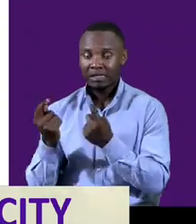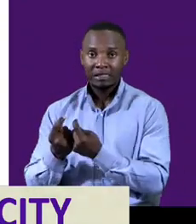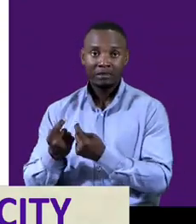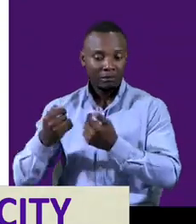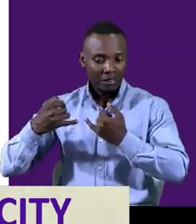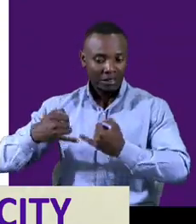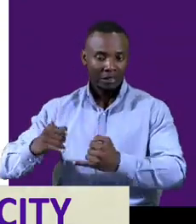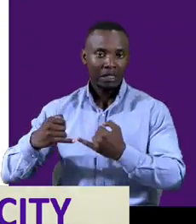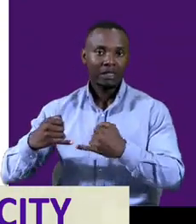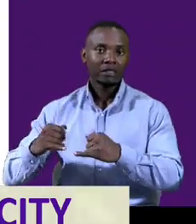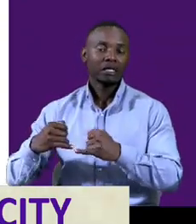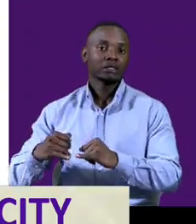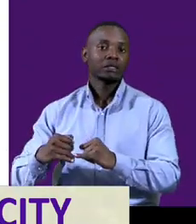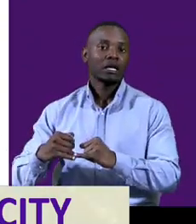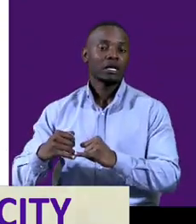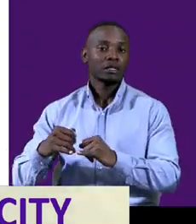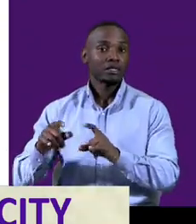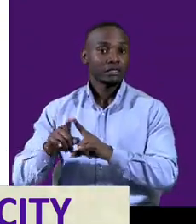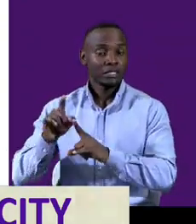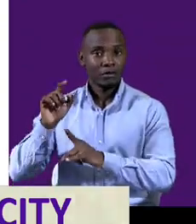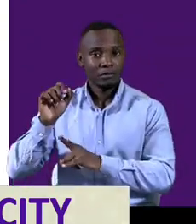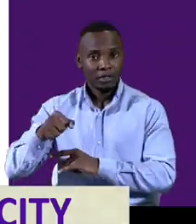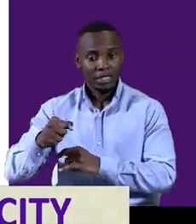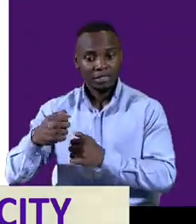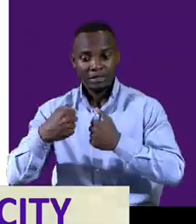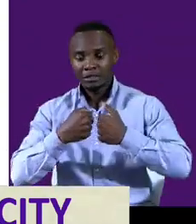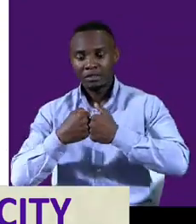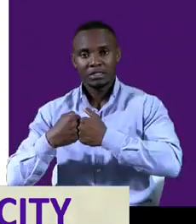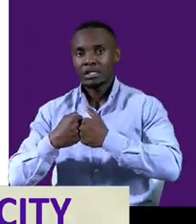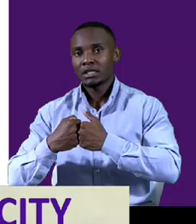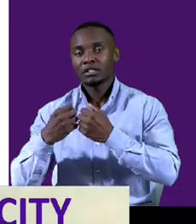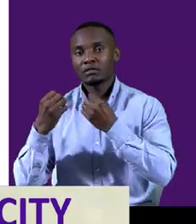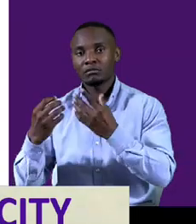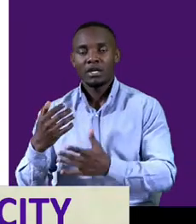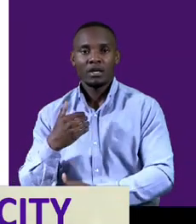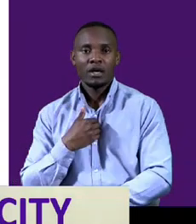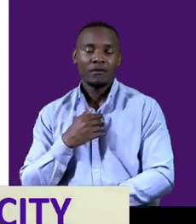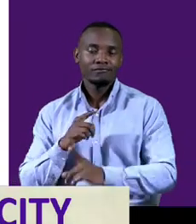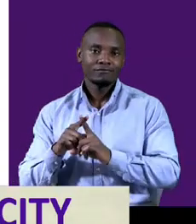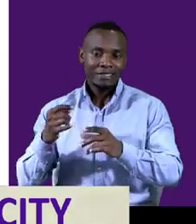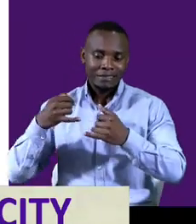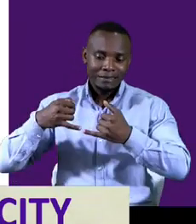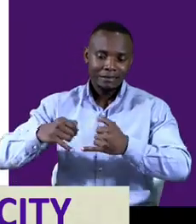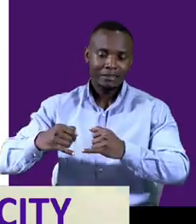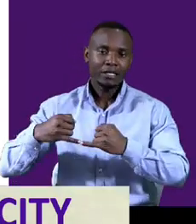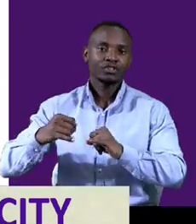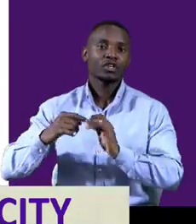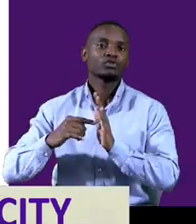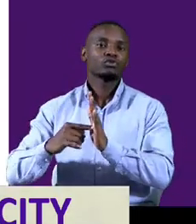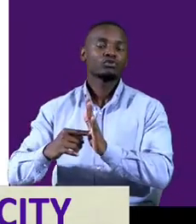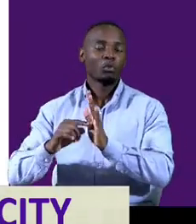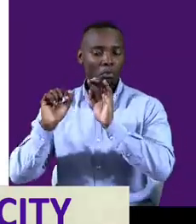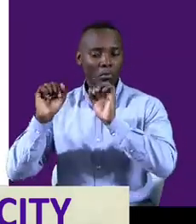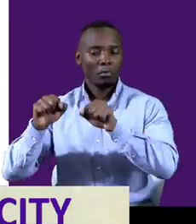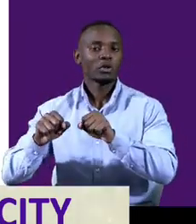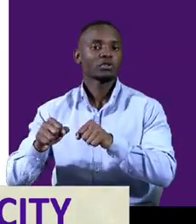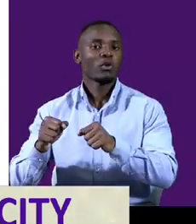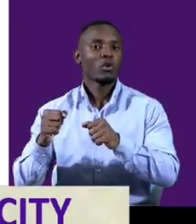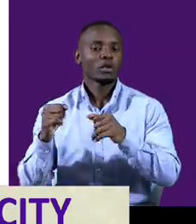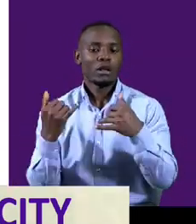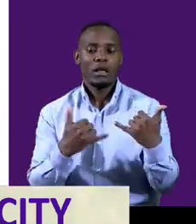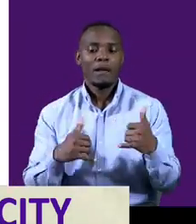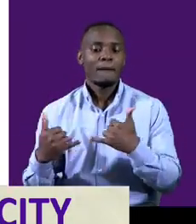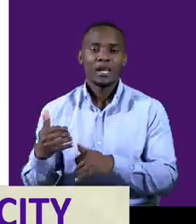the challenges that they are having in the camp, they are really trying to prove that they can do something